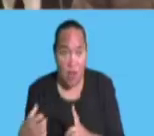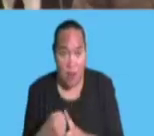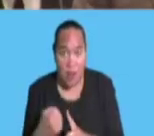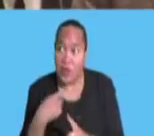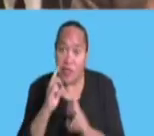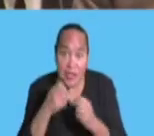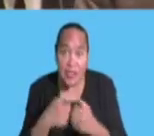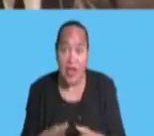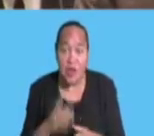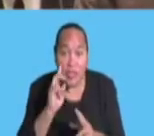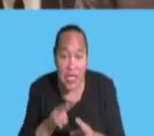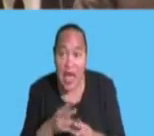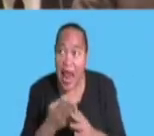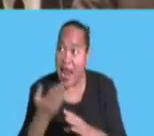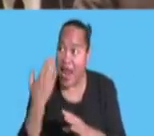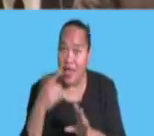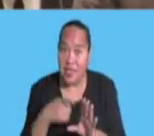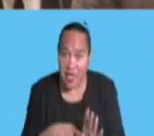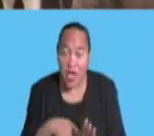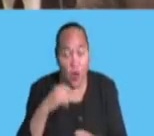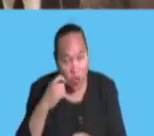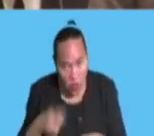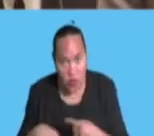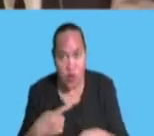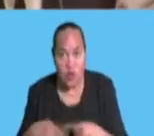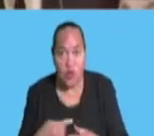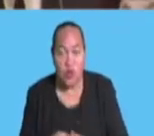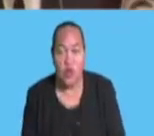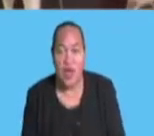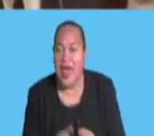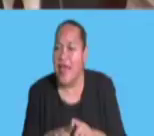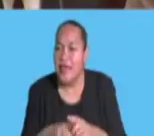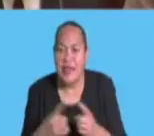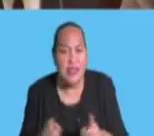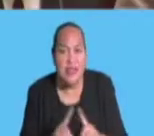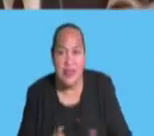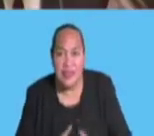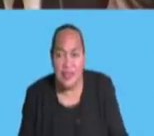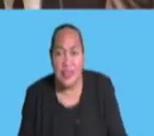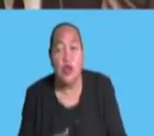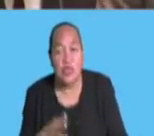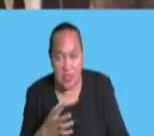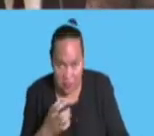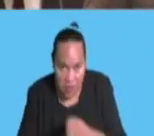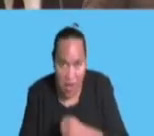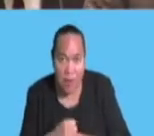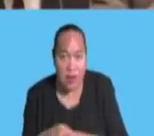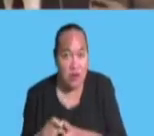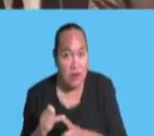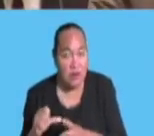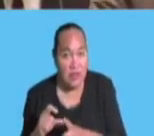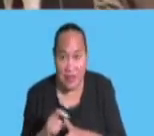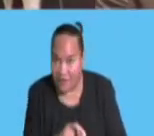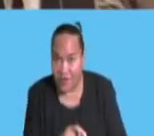from last year until now, and it continues to go on. Things are getting tougher, and this government realized that, so